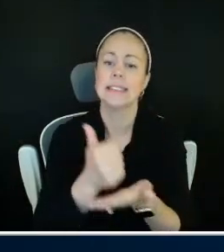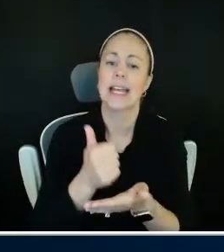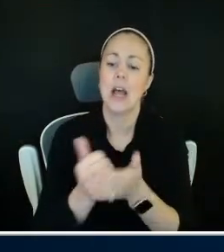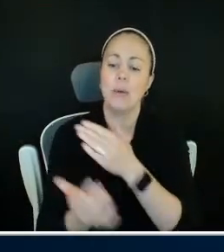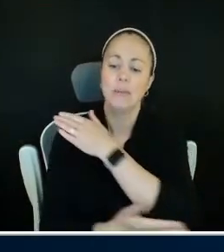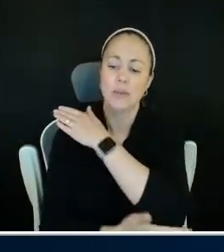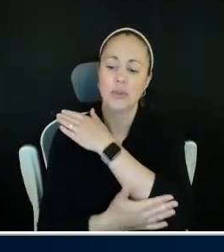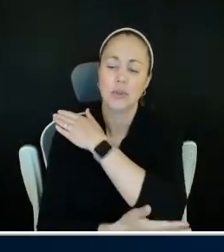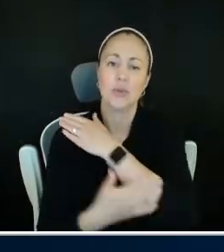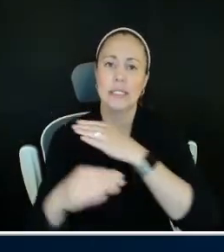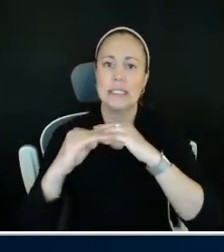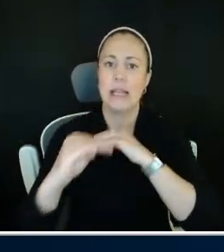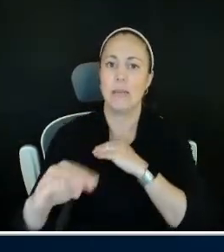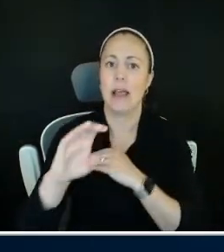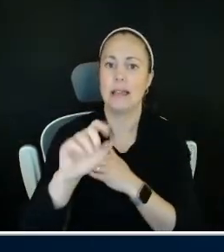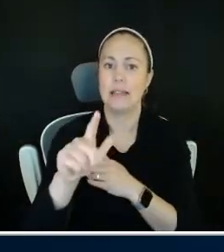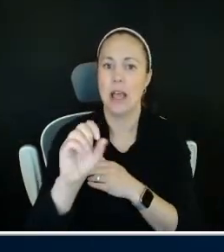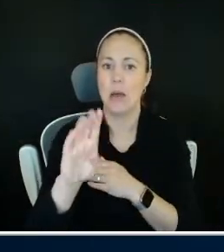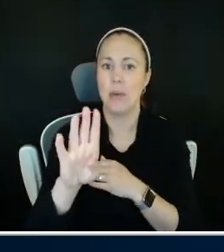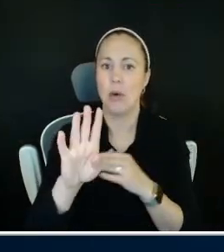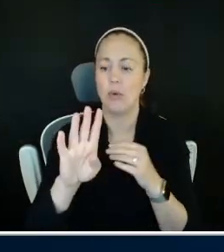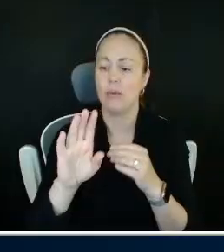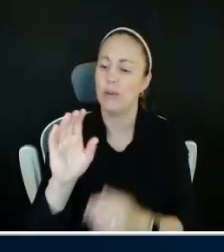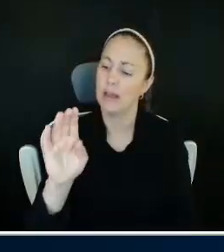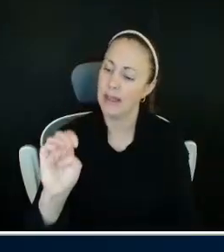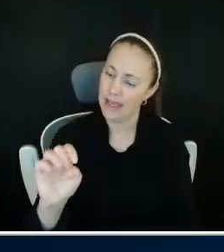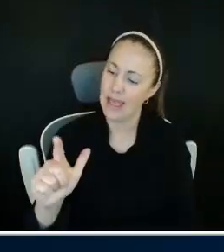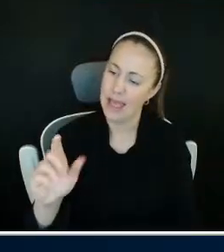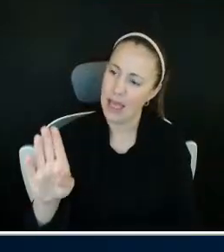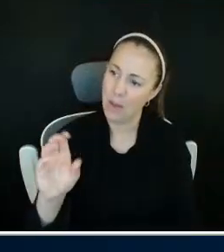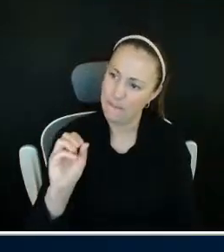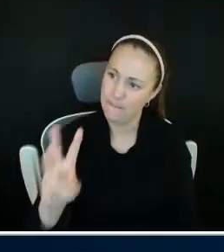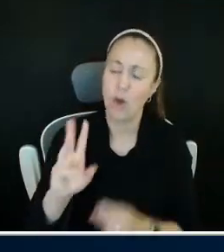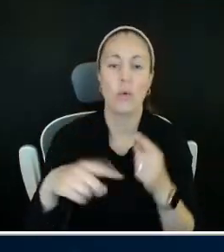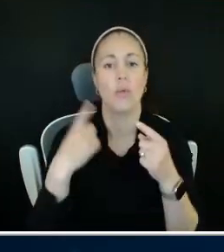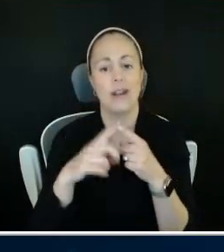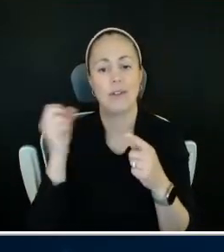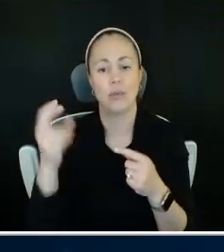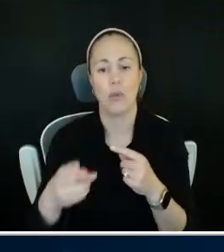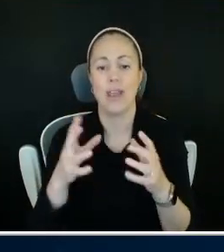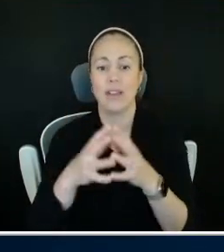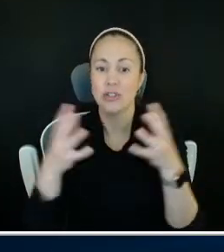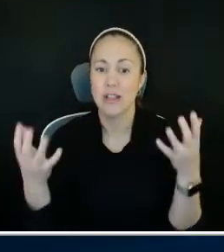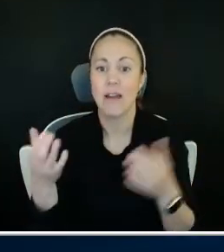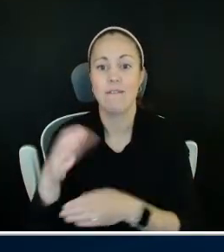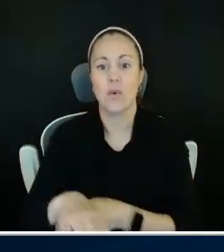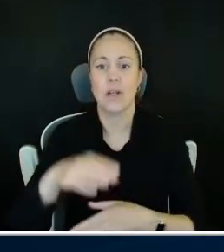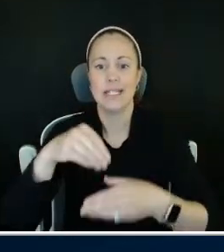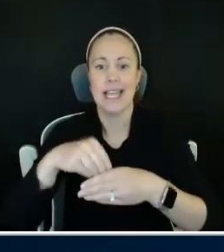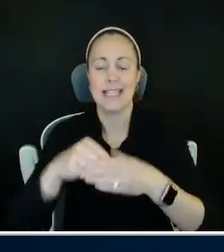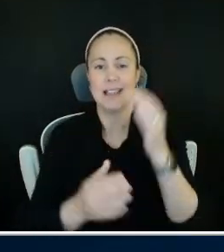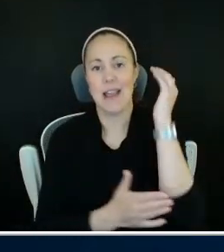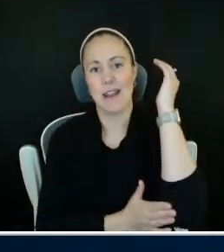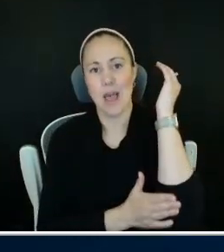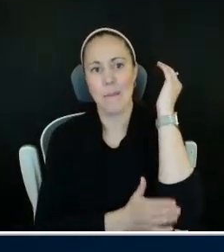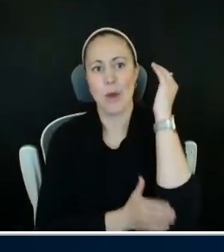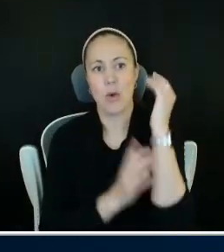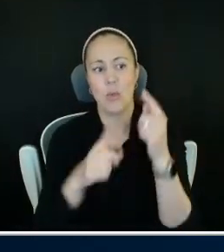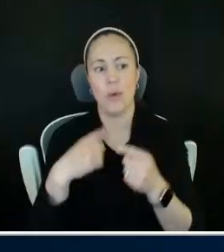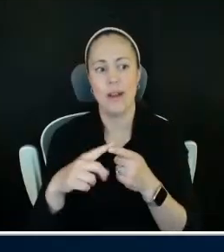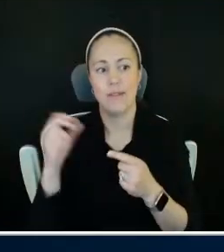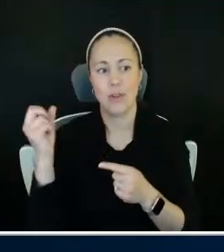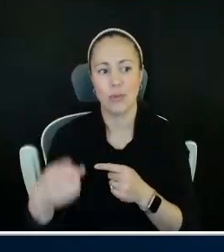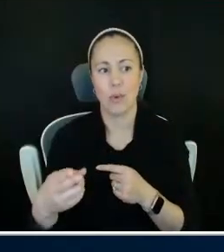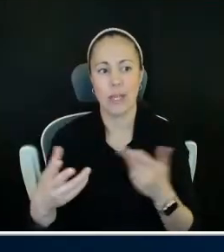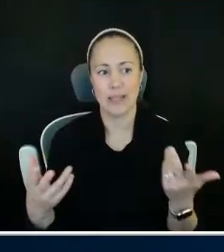throwing. And it takes a lot of force on that inside part of the elbow when you're throwing. Throwing's not a normal